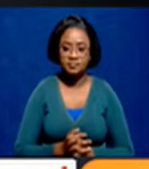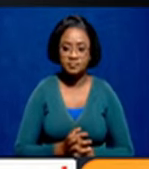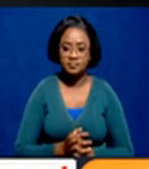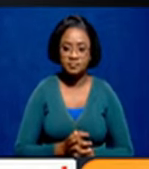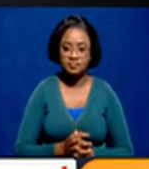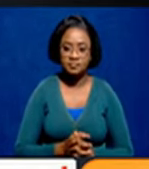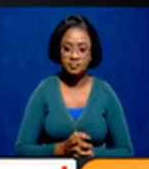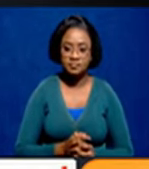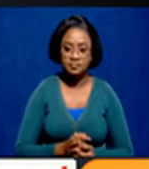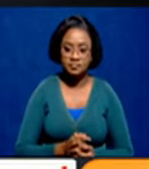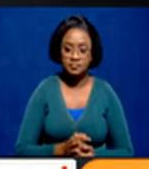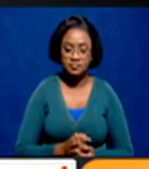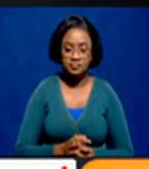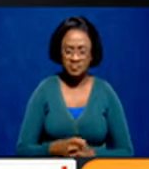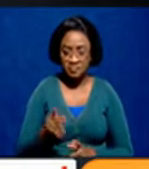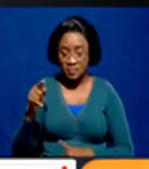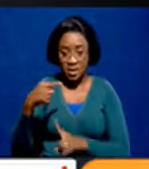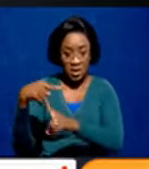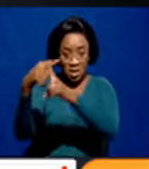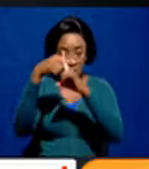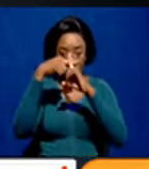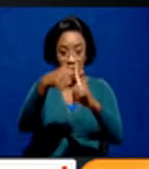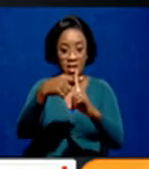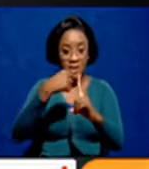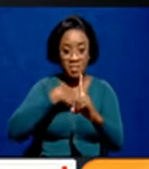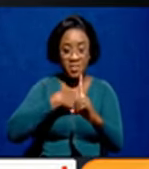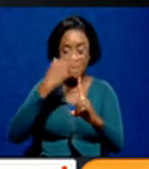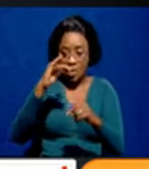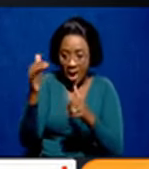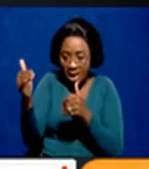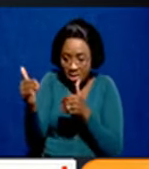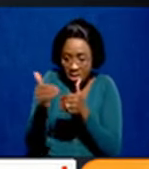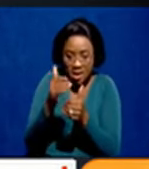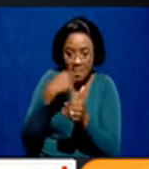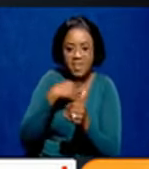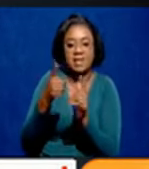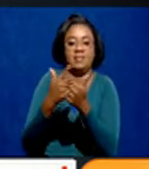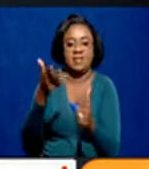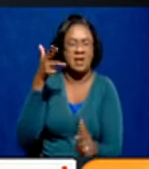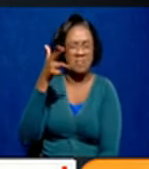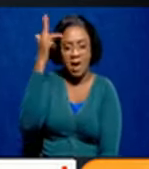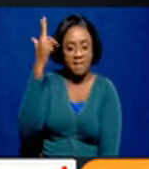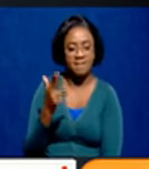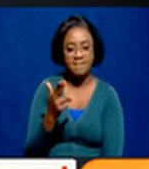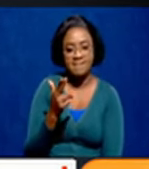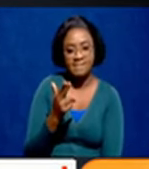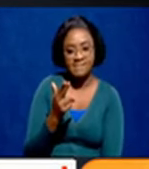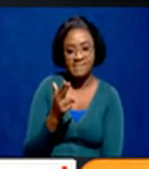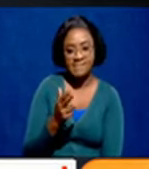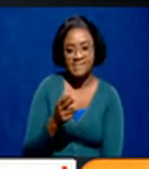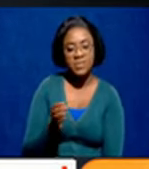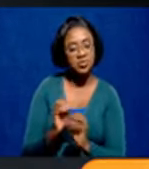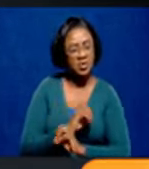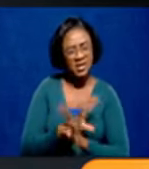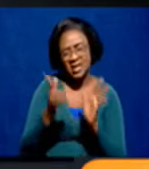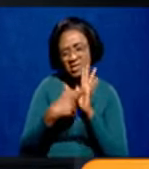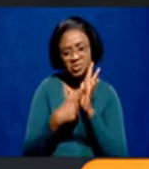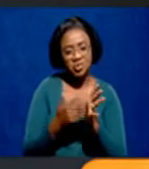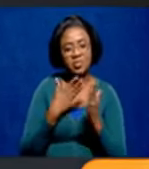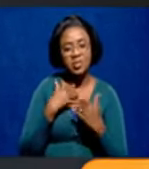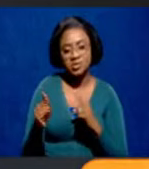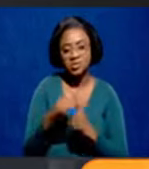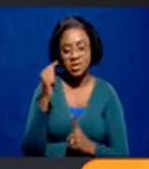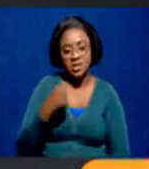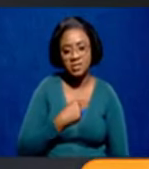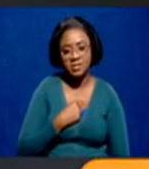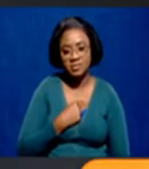when I was doing this position because they pointed at me and then shot. So it's a clear attempt of assassination. It's a clear attempt of eliminating me from the position that we are